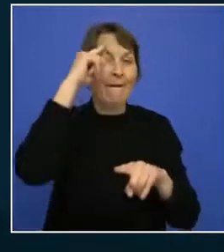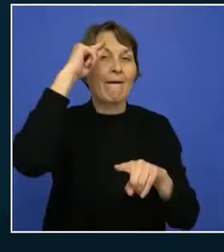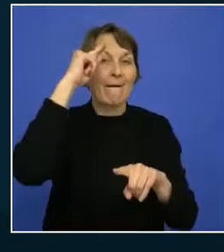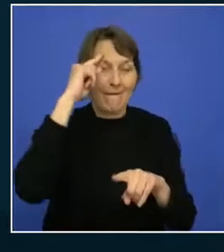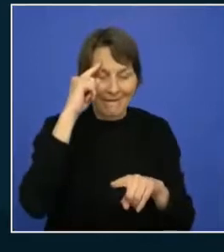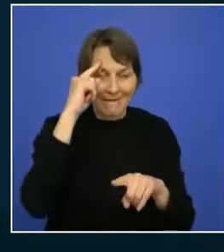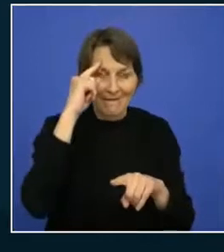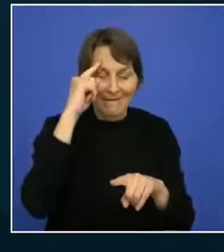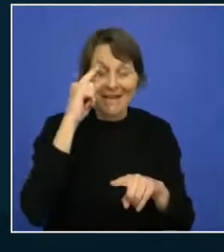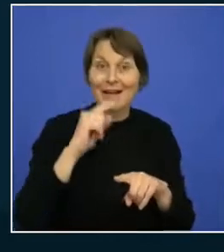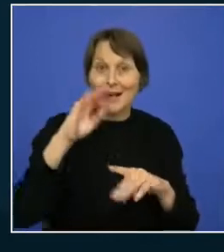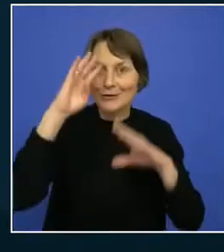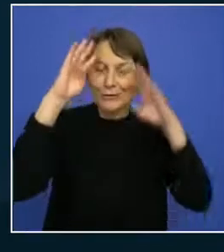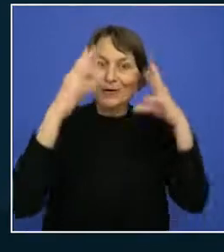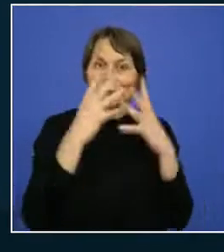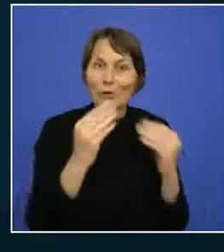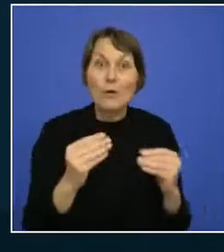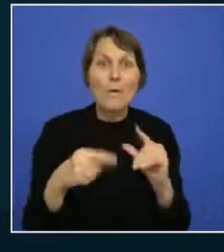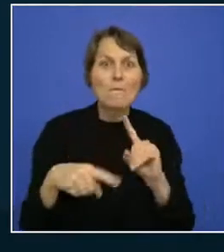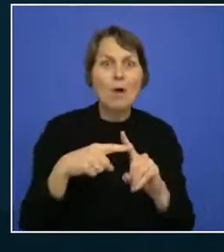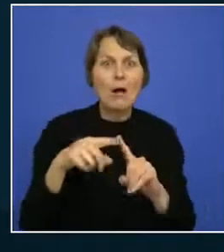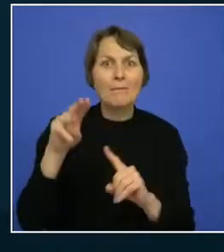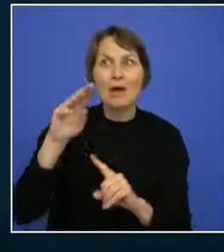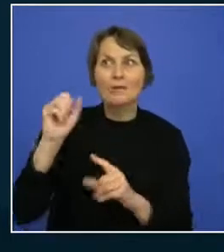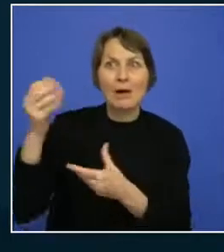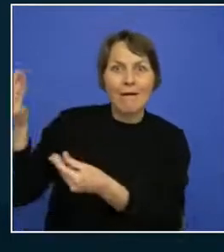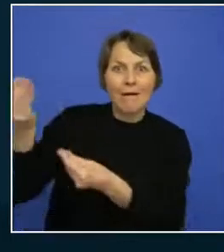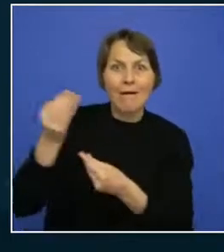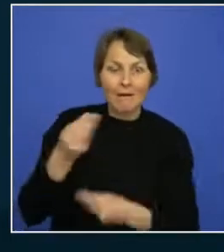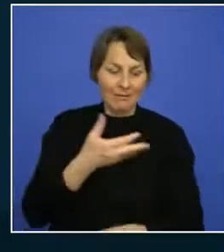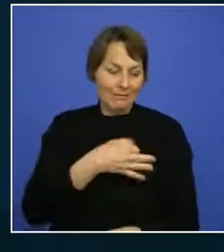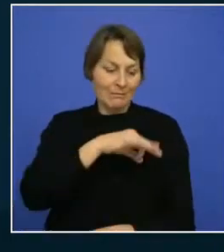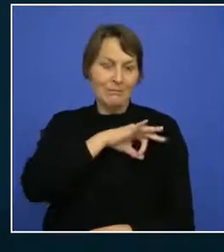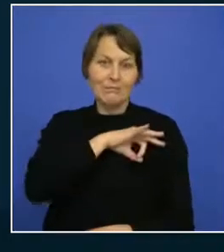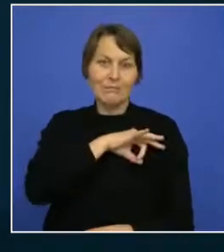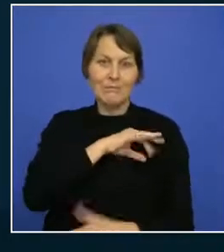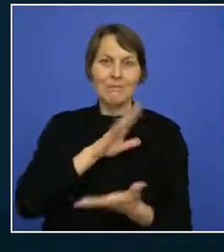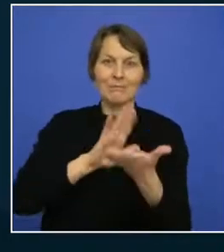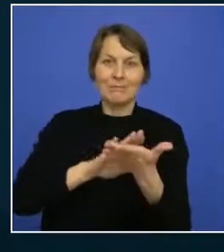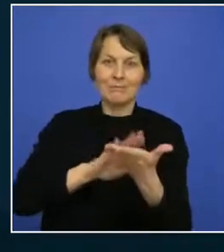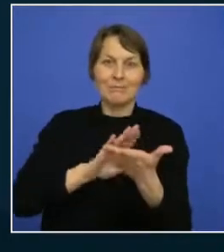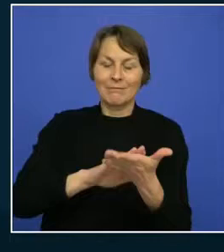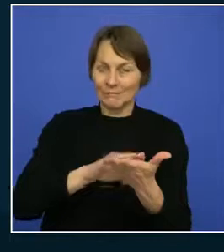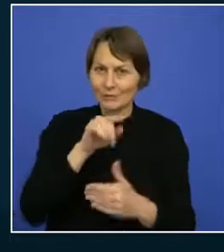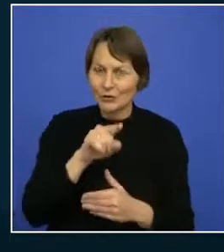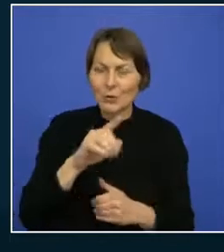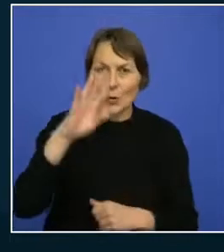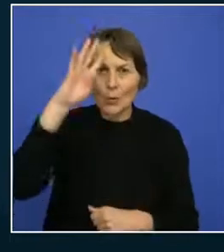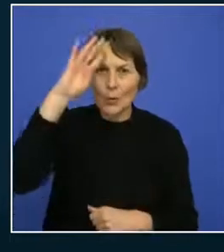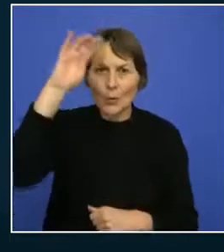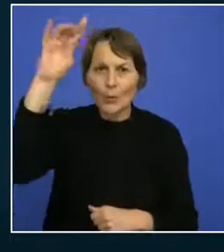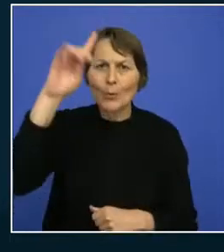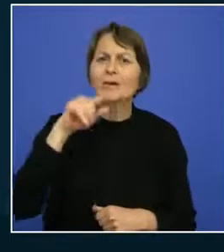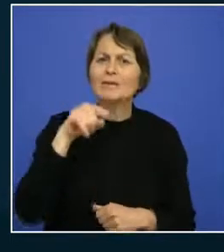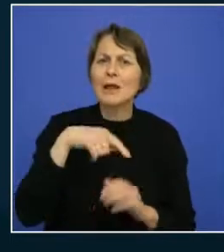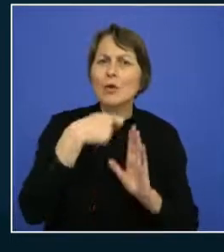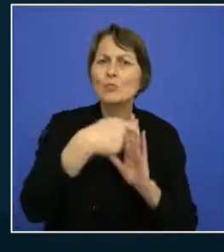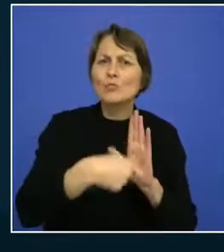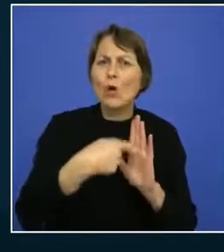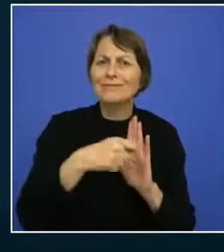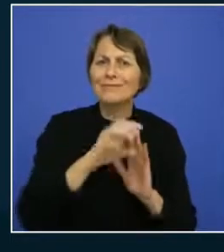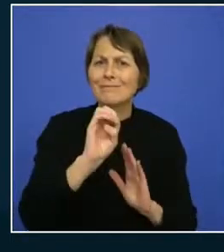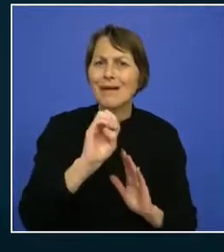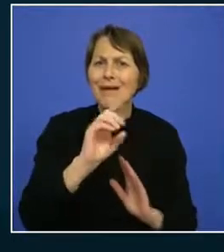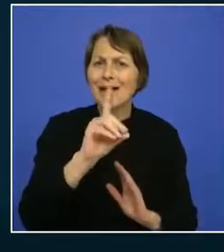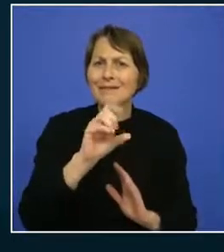getting awarded for it by Microsoft when you basically invented Project Edison. So can